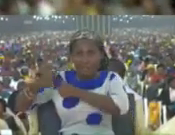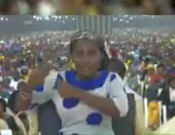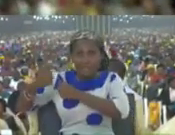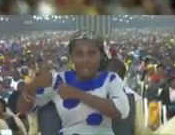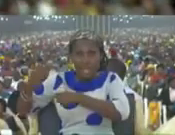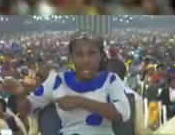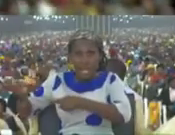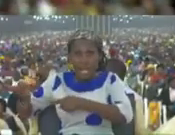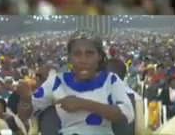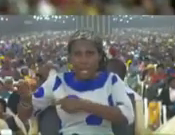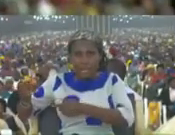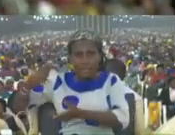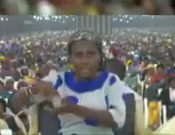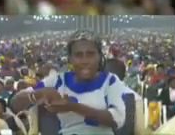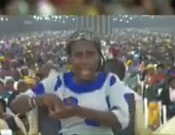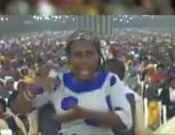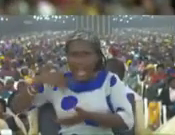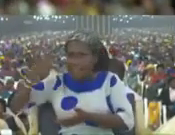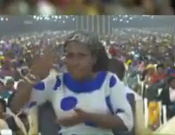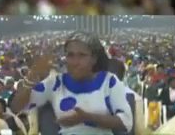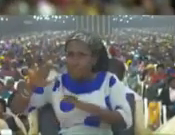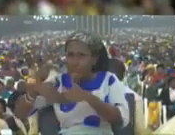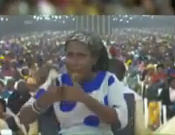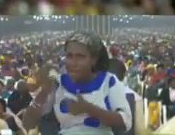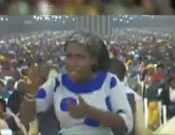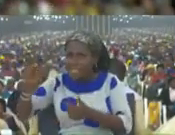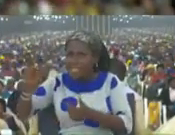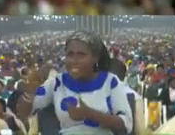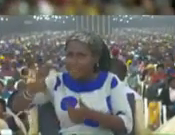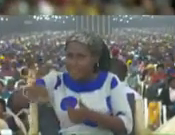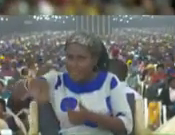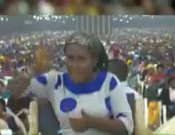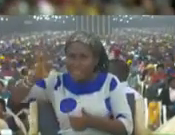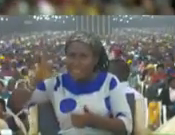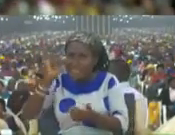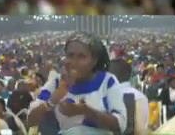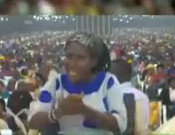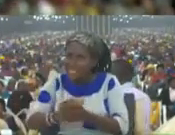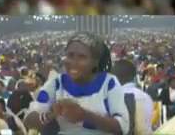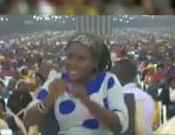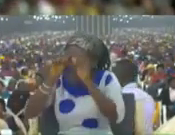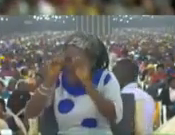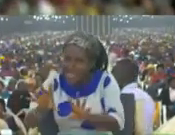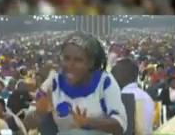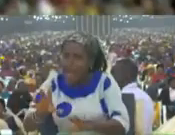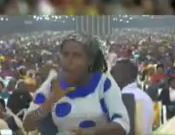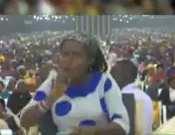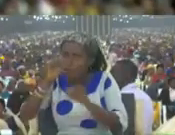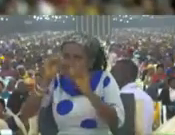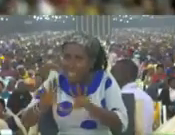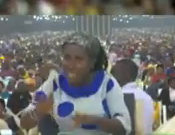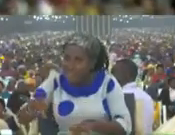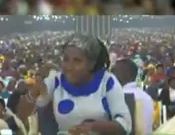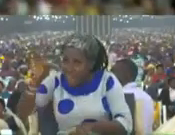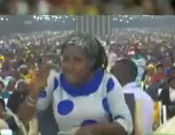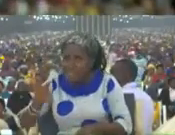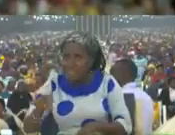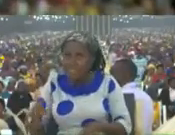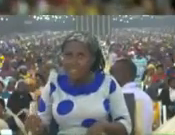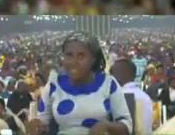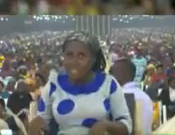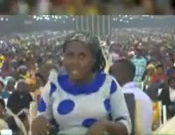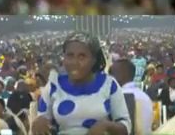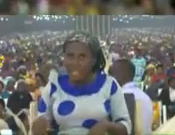I don't know how he was able to locate him out of the crowd, but he did. And all he said